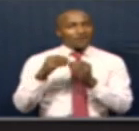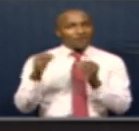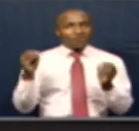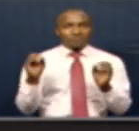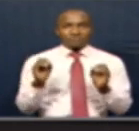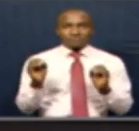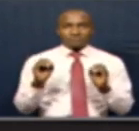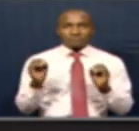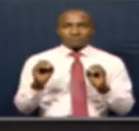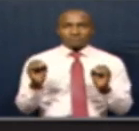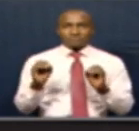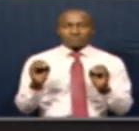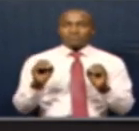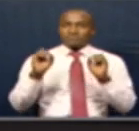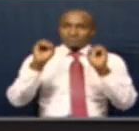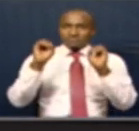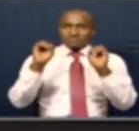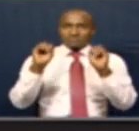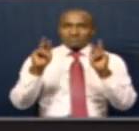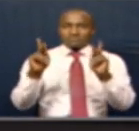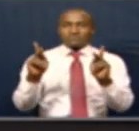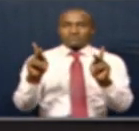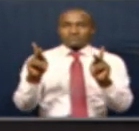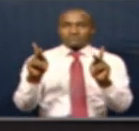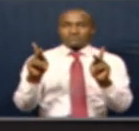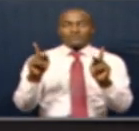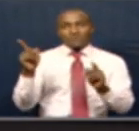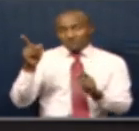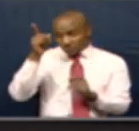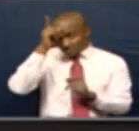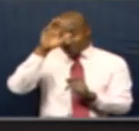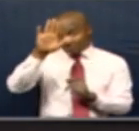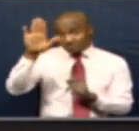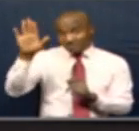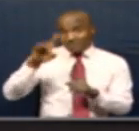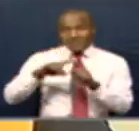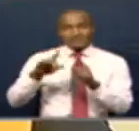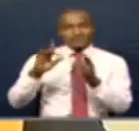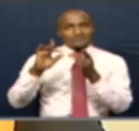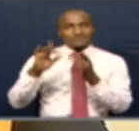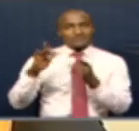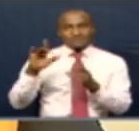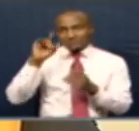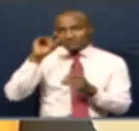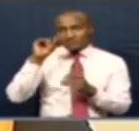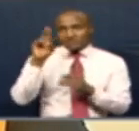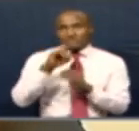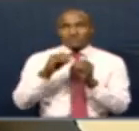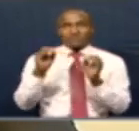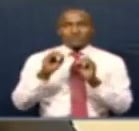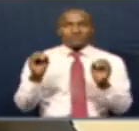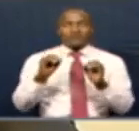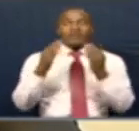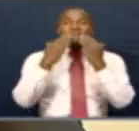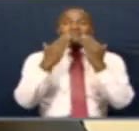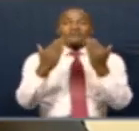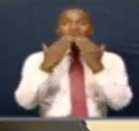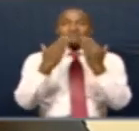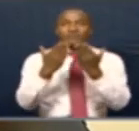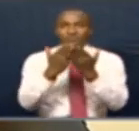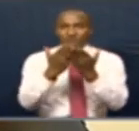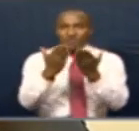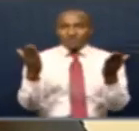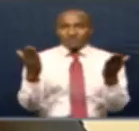Okay. All right. Mimtu wa mashinani, is it? Really? Yeah. Okay. That's a new one. Thank you. Thank you for being